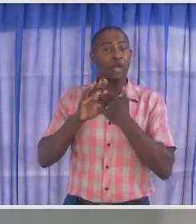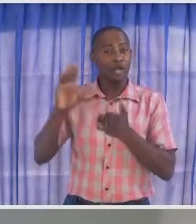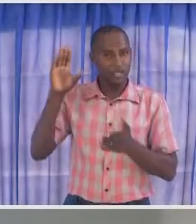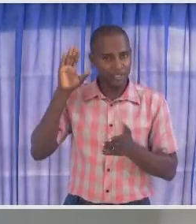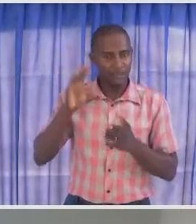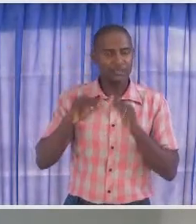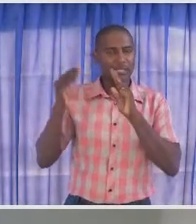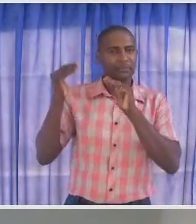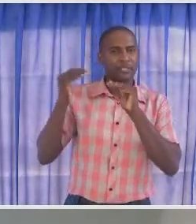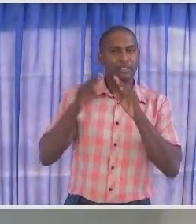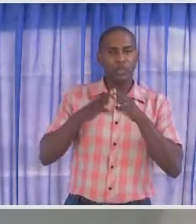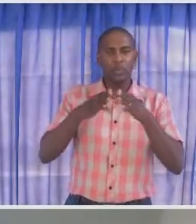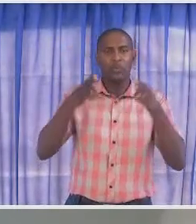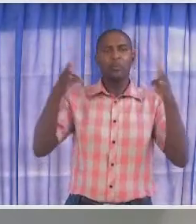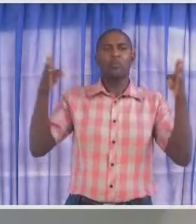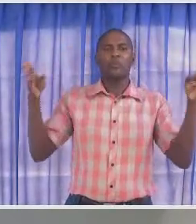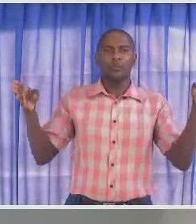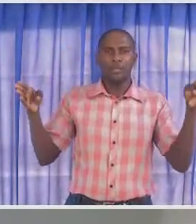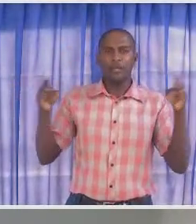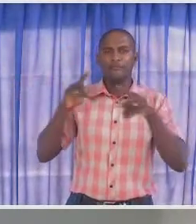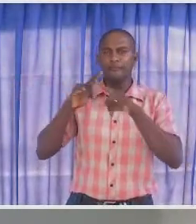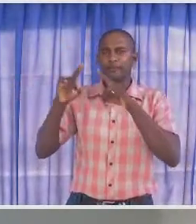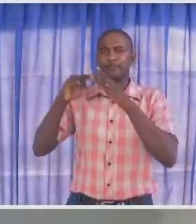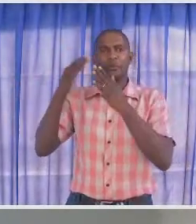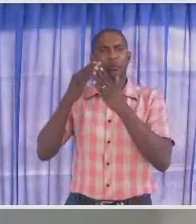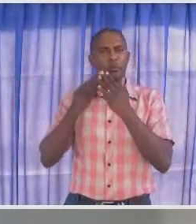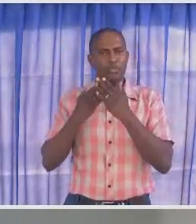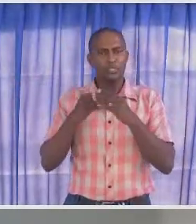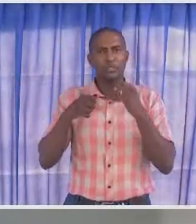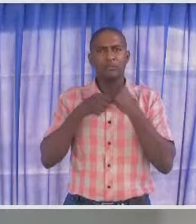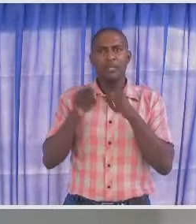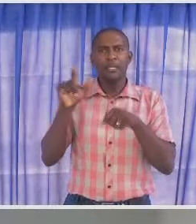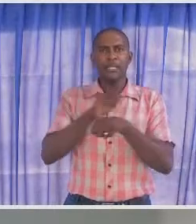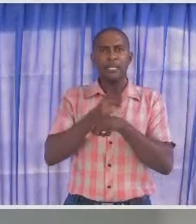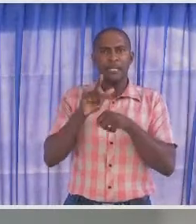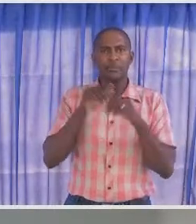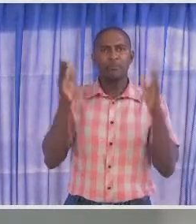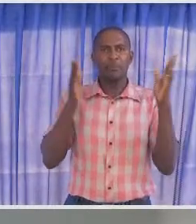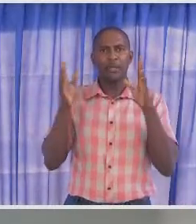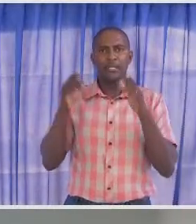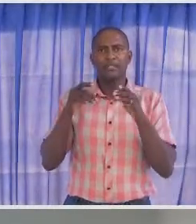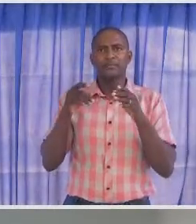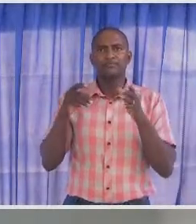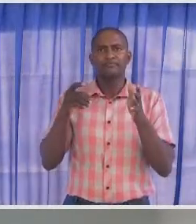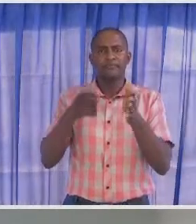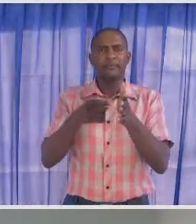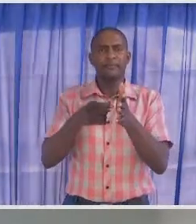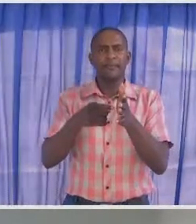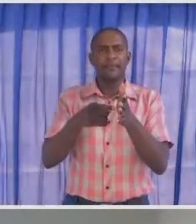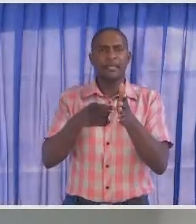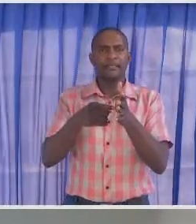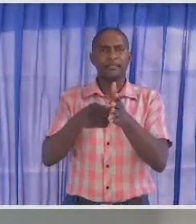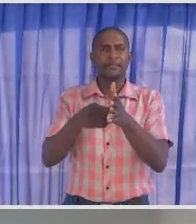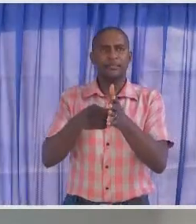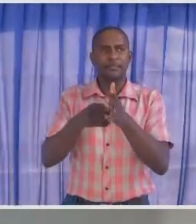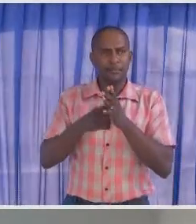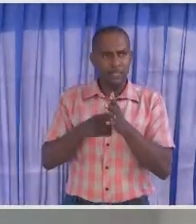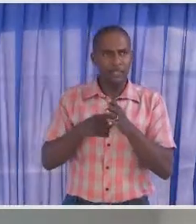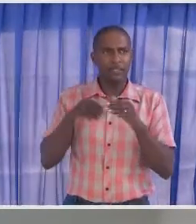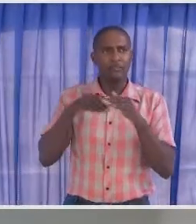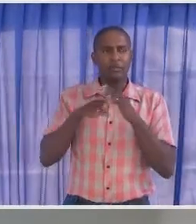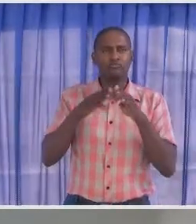of broadening its range of courses to meet labor market demands in various sectors, such as